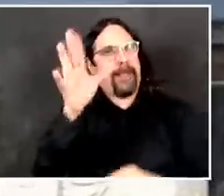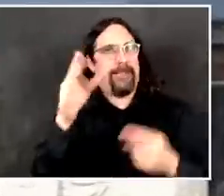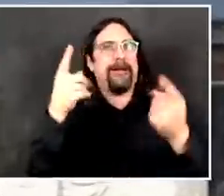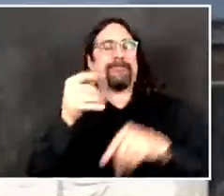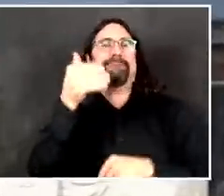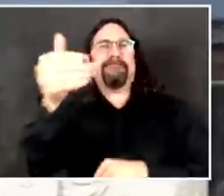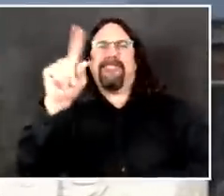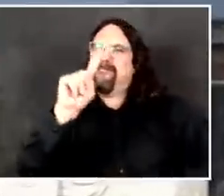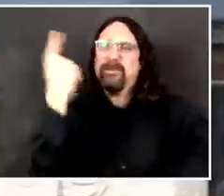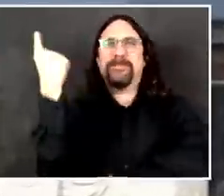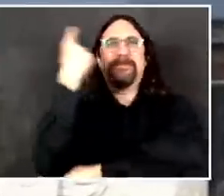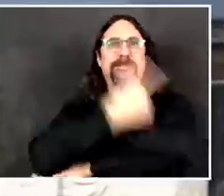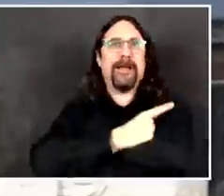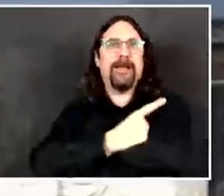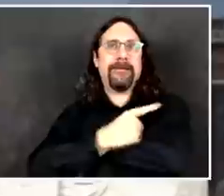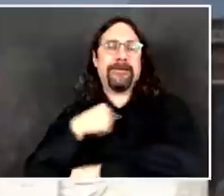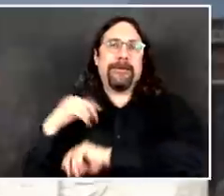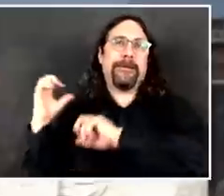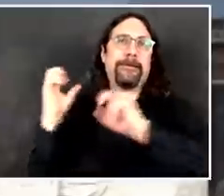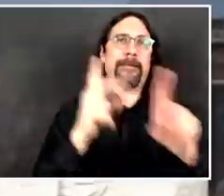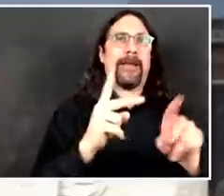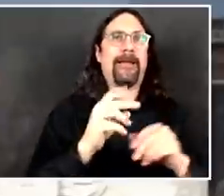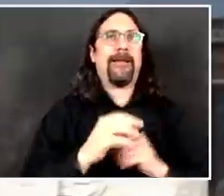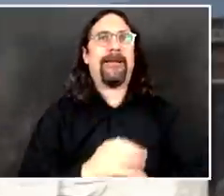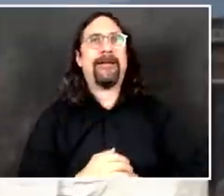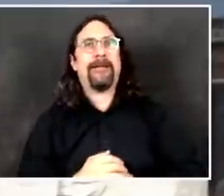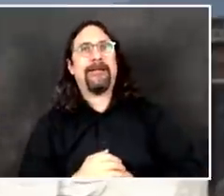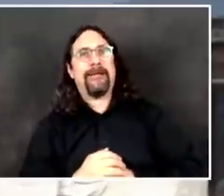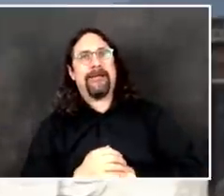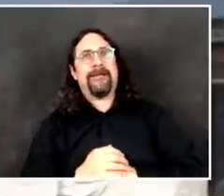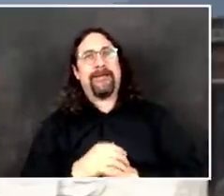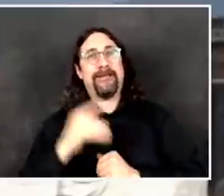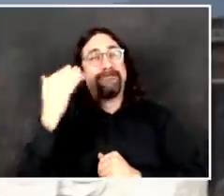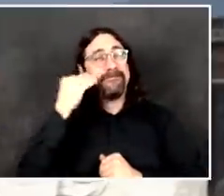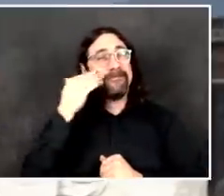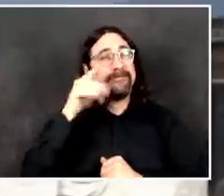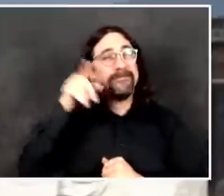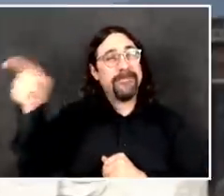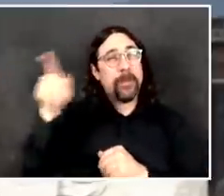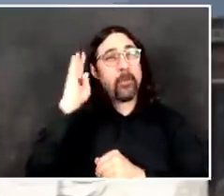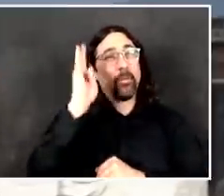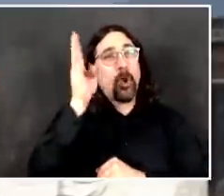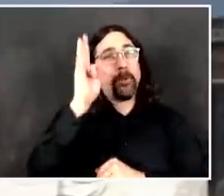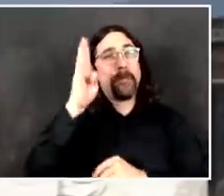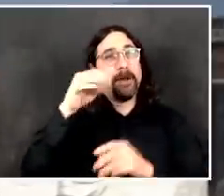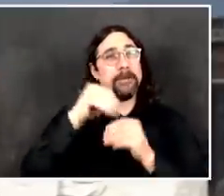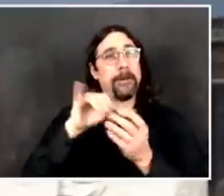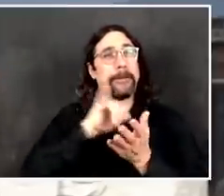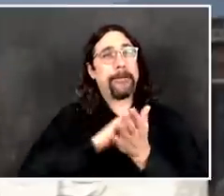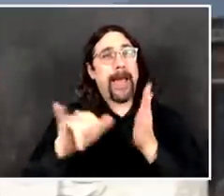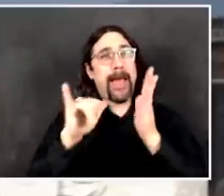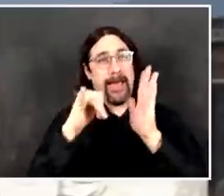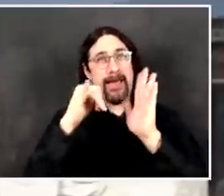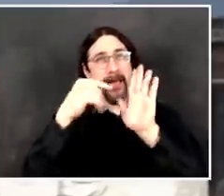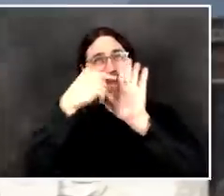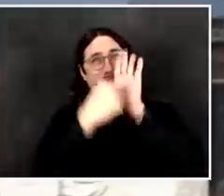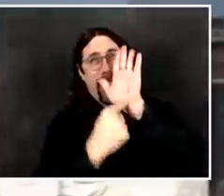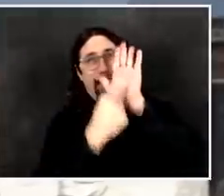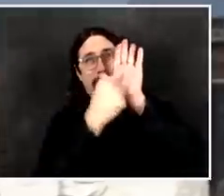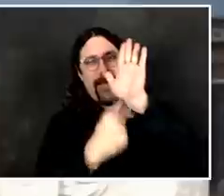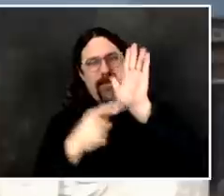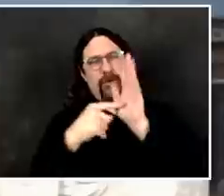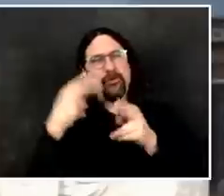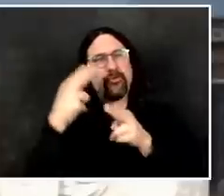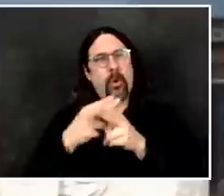be appreciated and loved by millions of New Yorkers, but I think this will be the greatest of all the parades, because this one